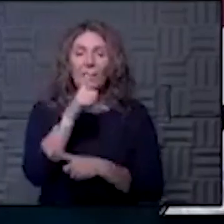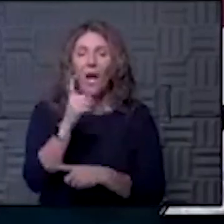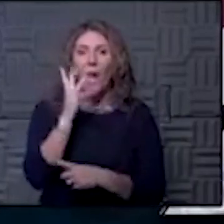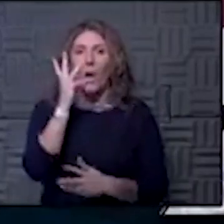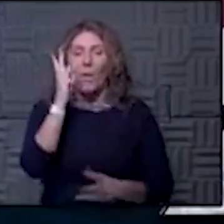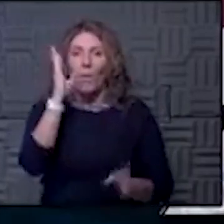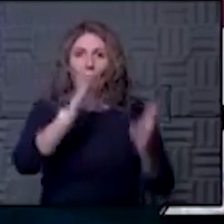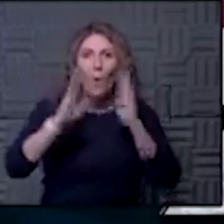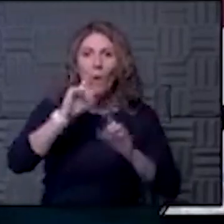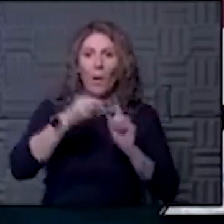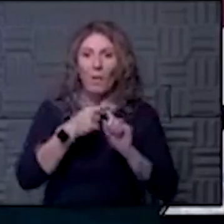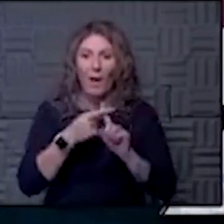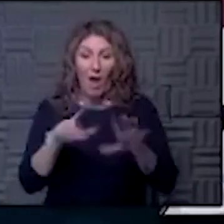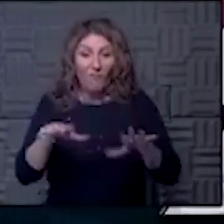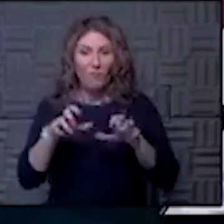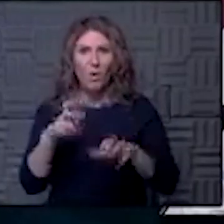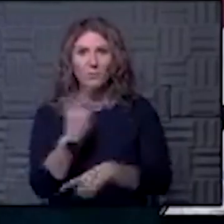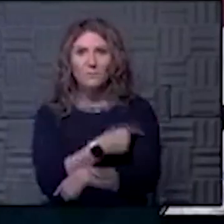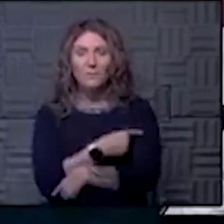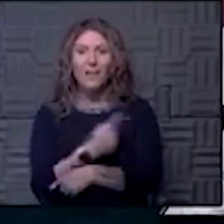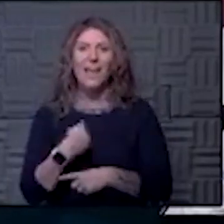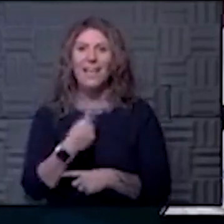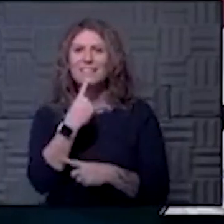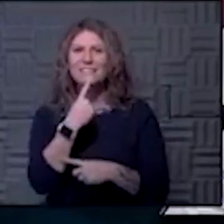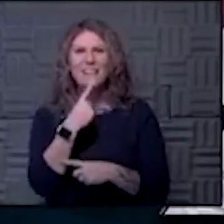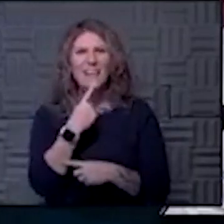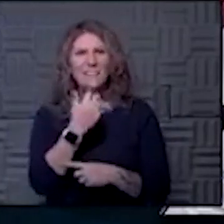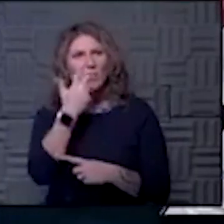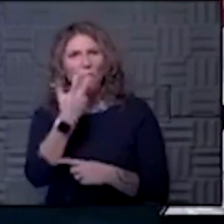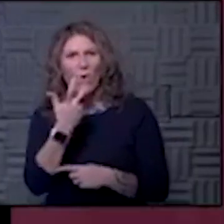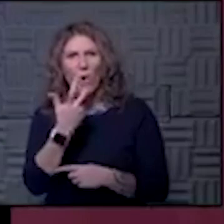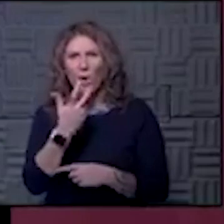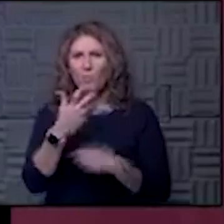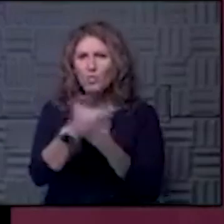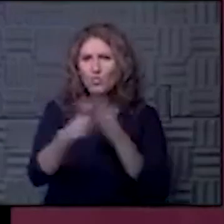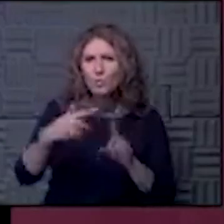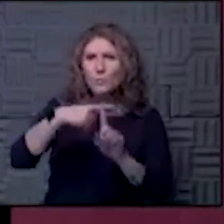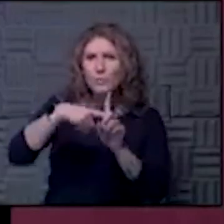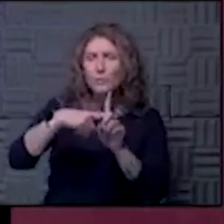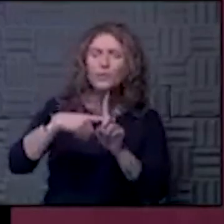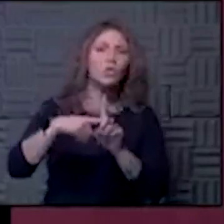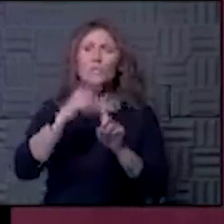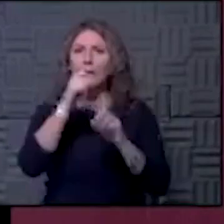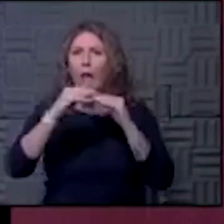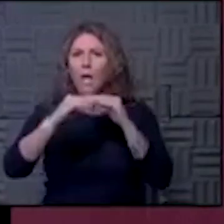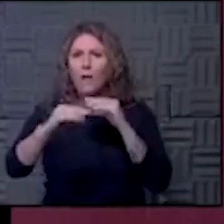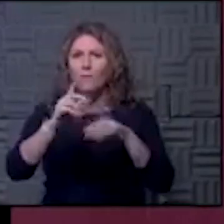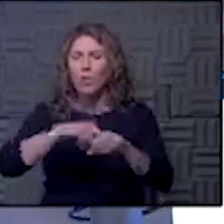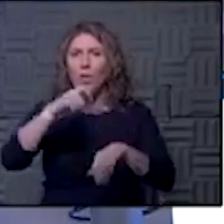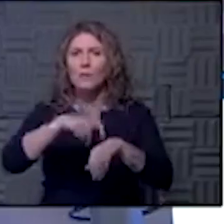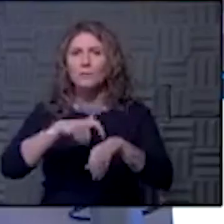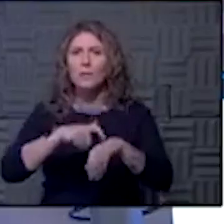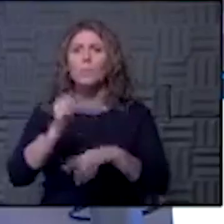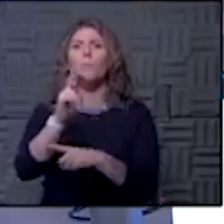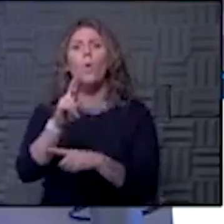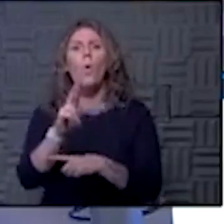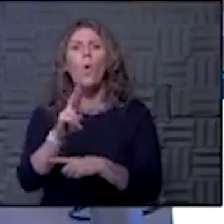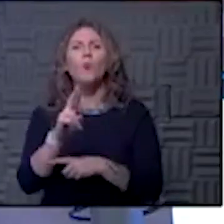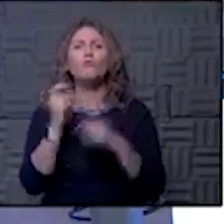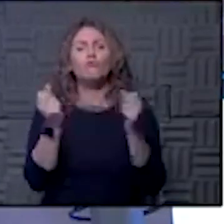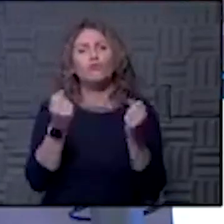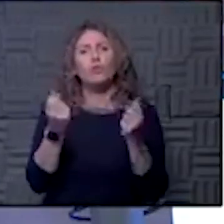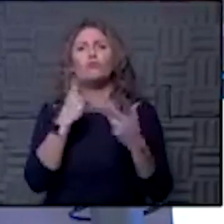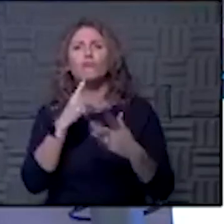frozen vaccine. And I say it's warm to room temperature. I think isn't it warm to room temperature? It's just not stable there very long, Hawk. Or in the fridge, or just in